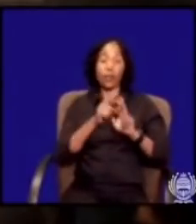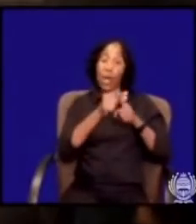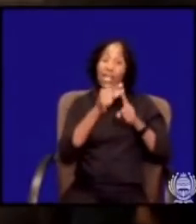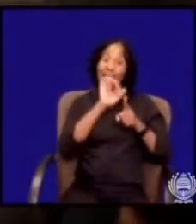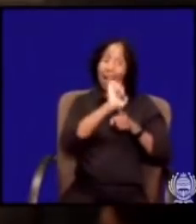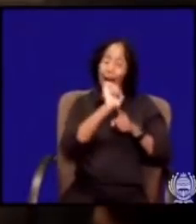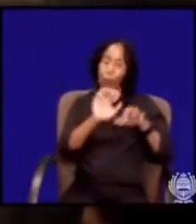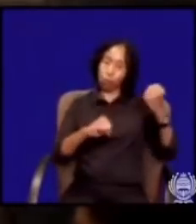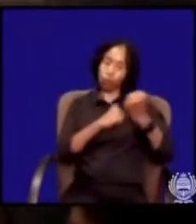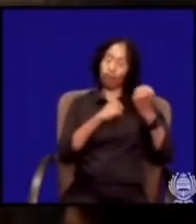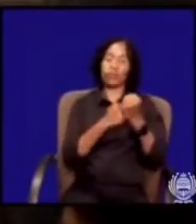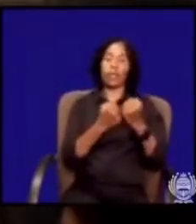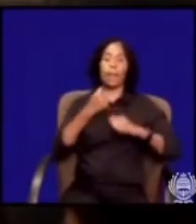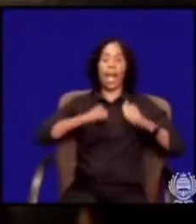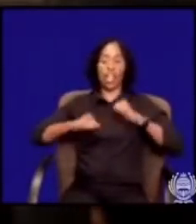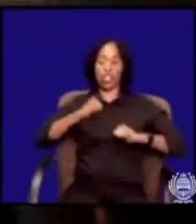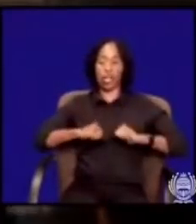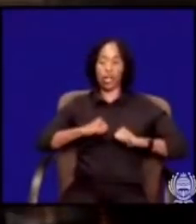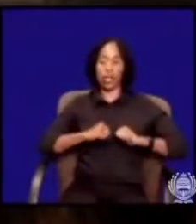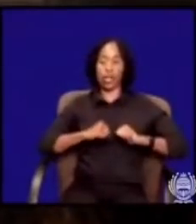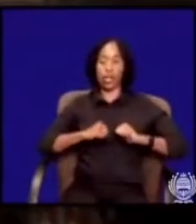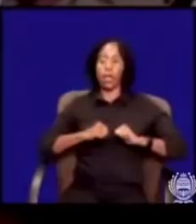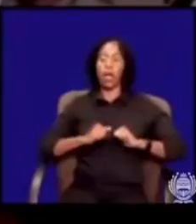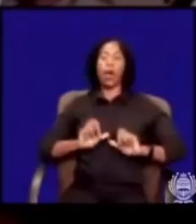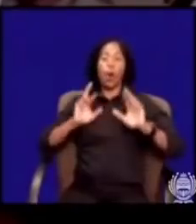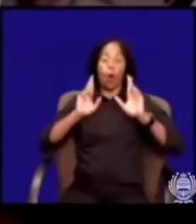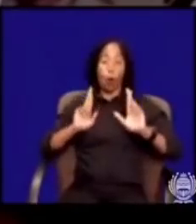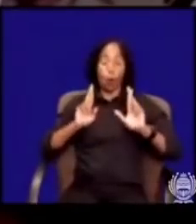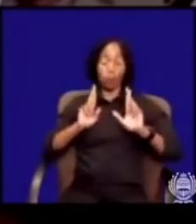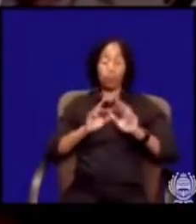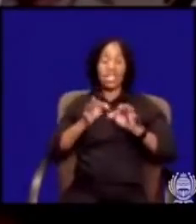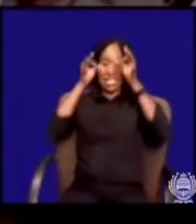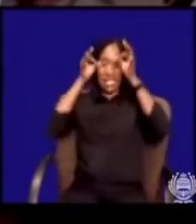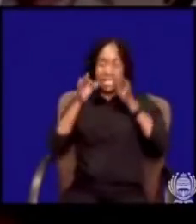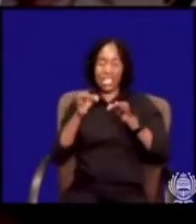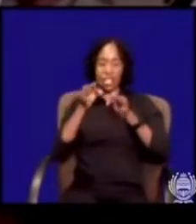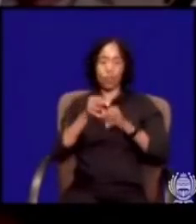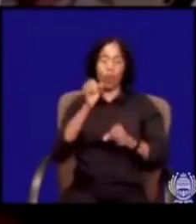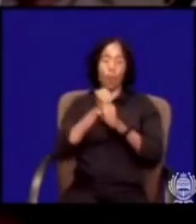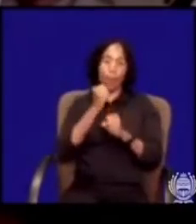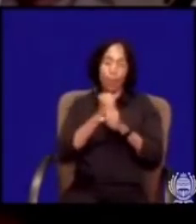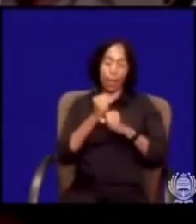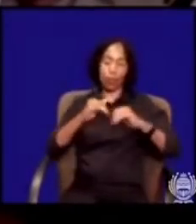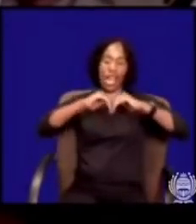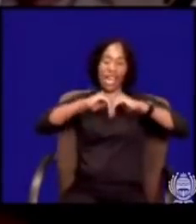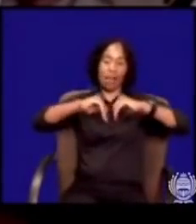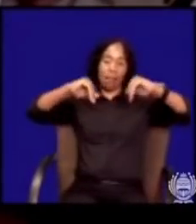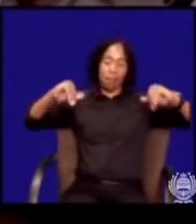President, our hopes lie with the decisions that you will make to separate yourself from the RET